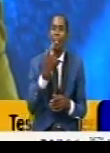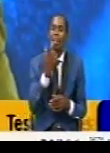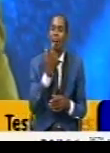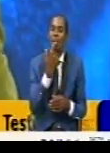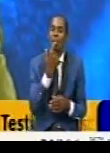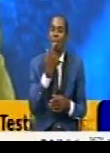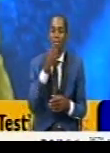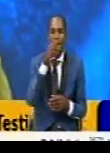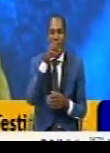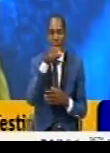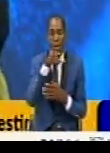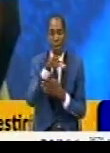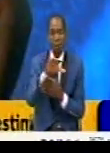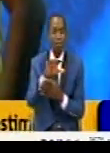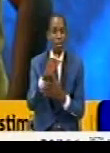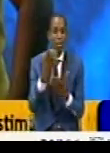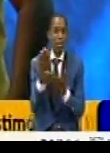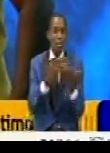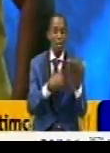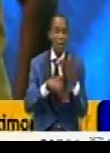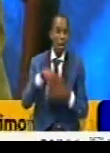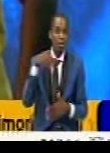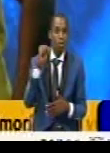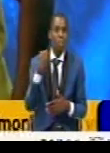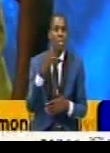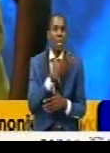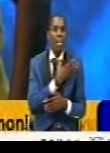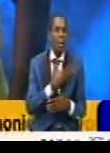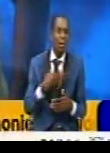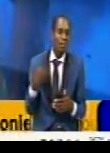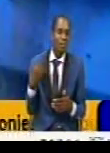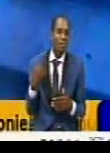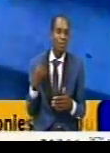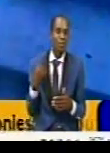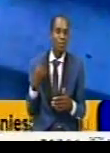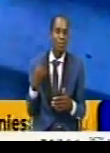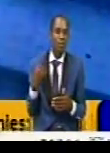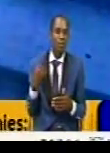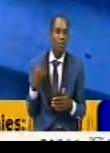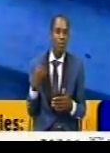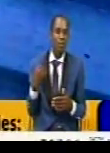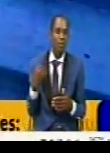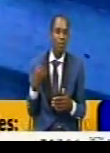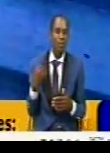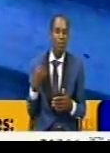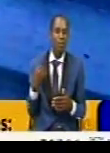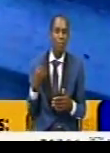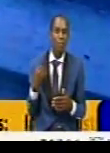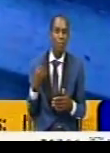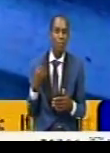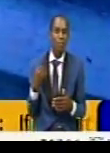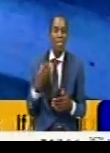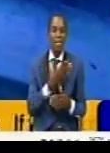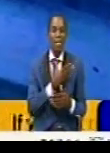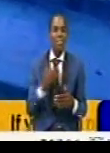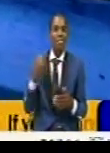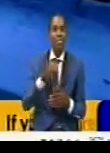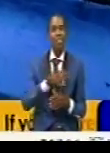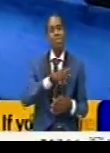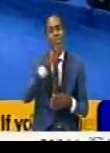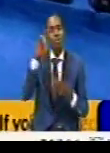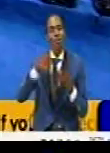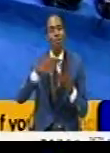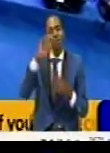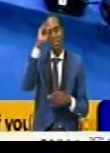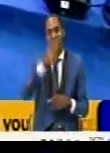out, and they were about to do operation, but no money. The government paid money. They